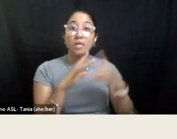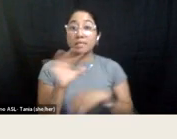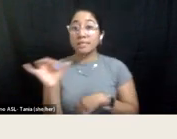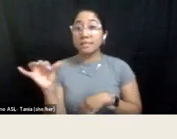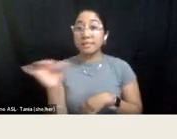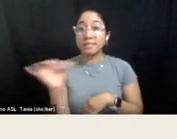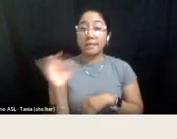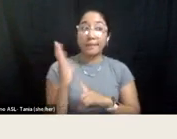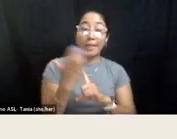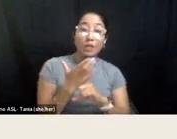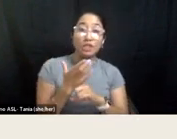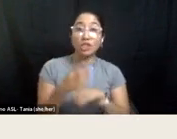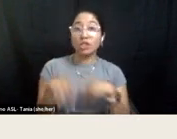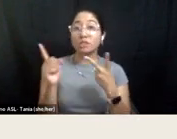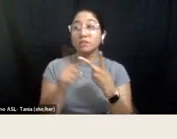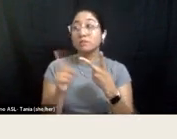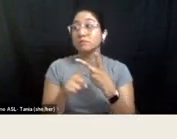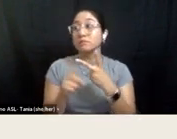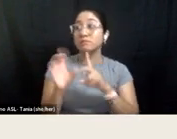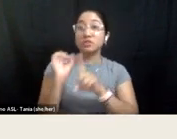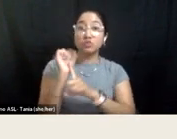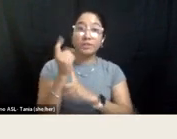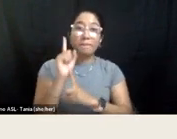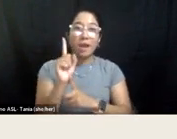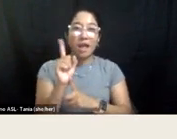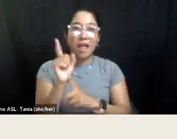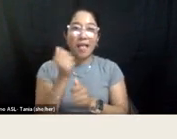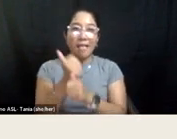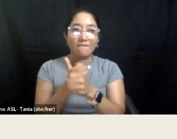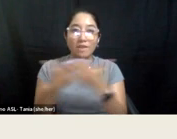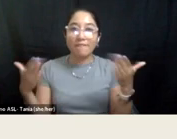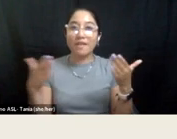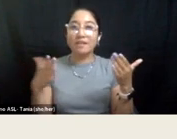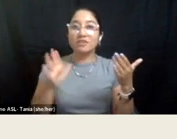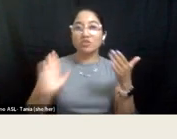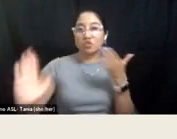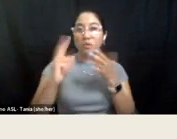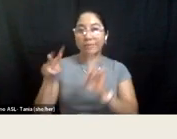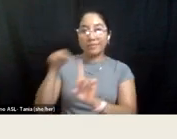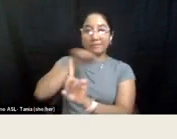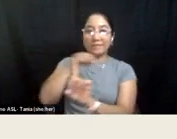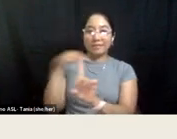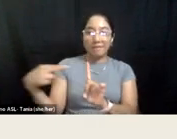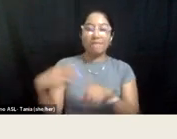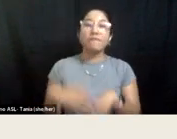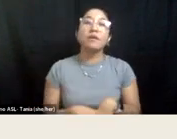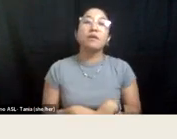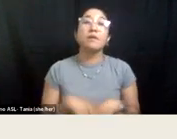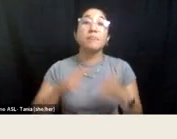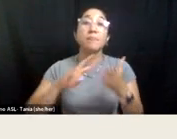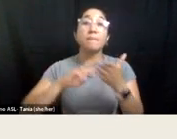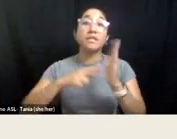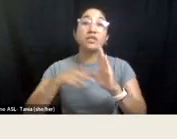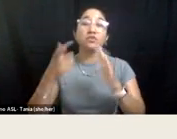the same people, the same circumstance. Everything we do is world building. And so part of that is building the communities that exist in those